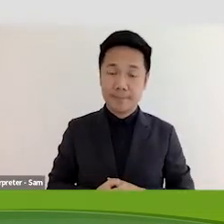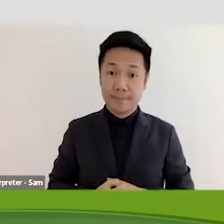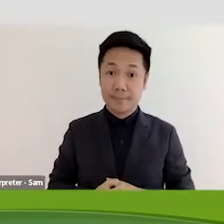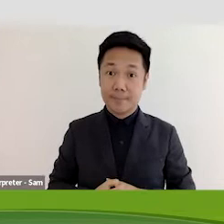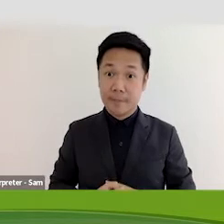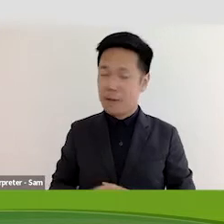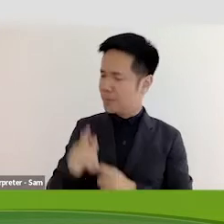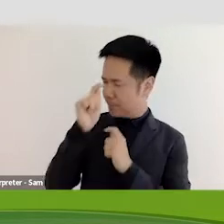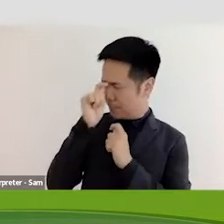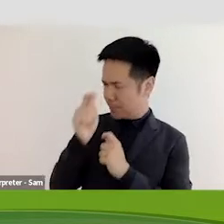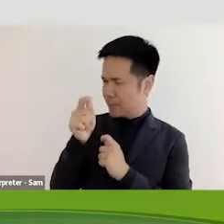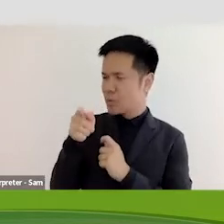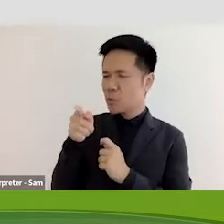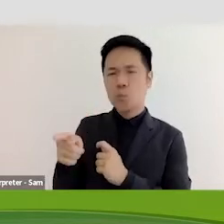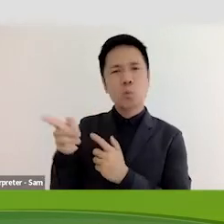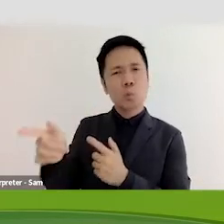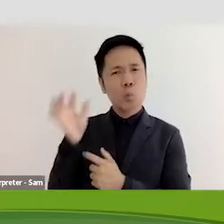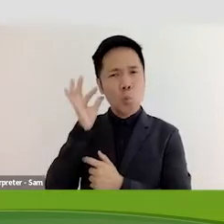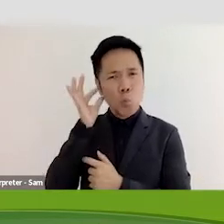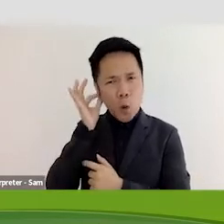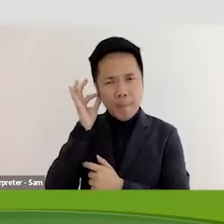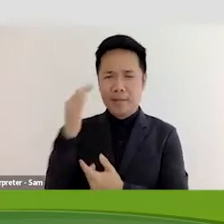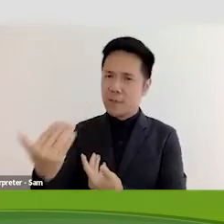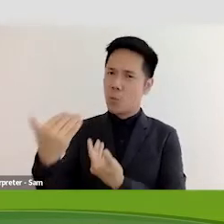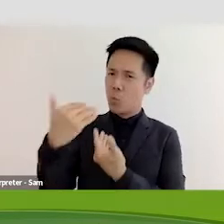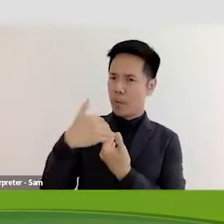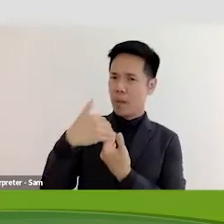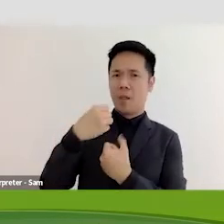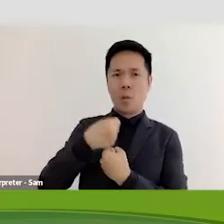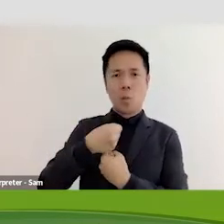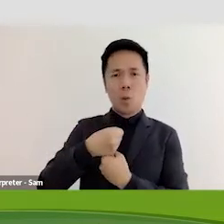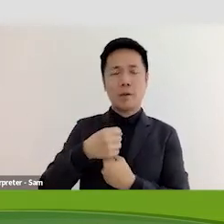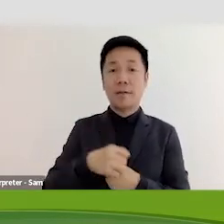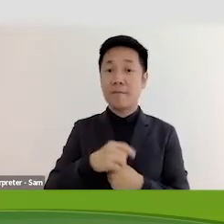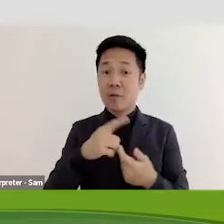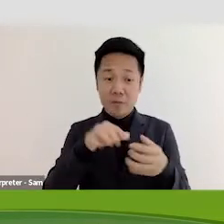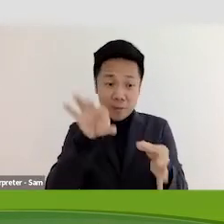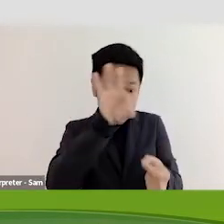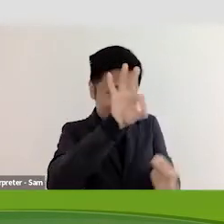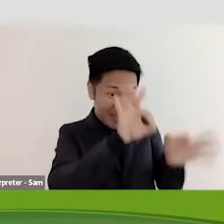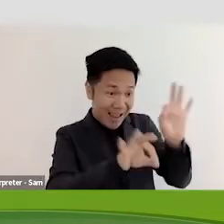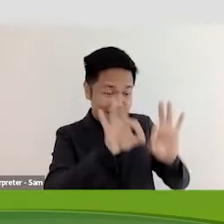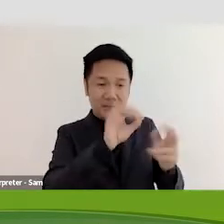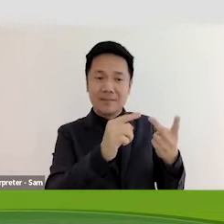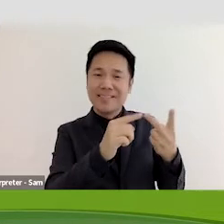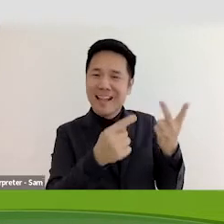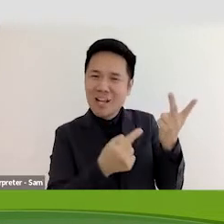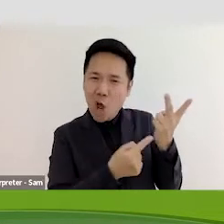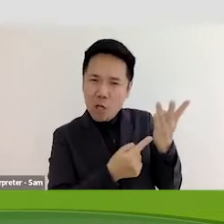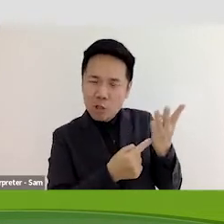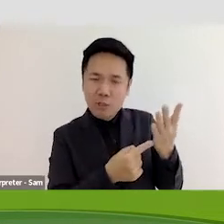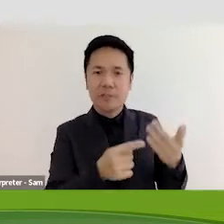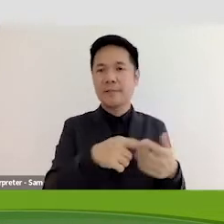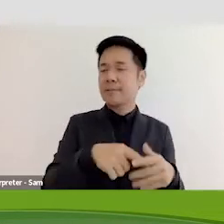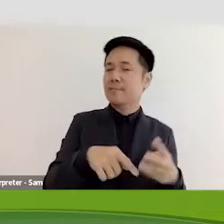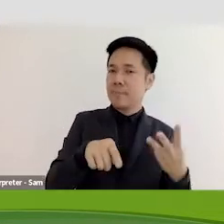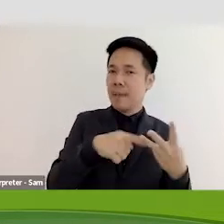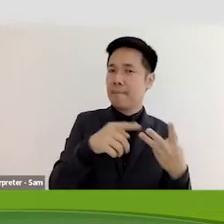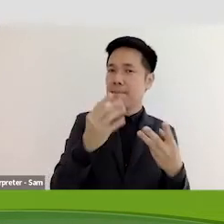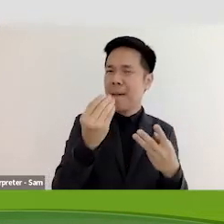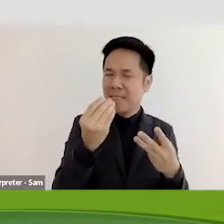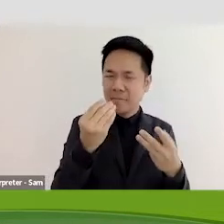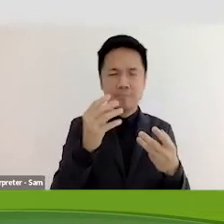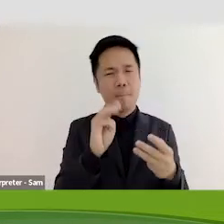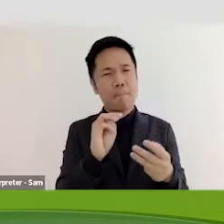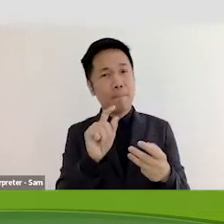women's advancement and participation in the workforce in science, technology, engineering, and mathematics,